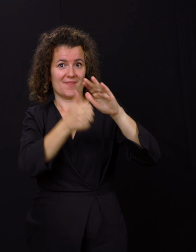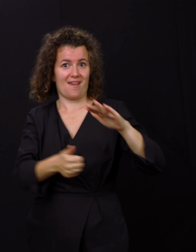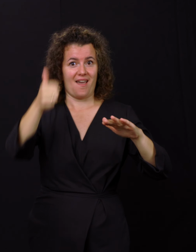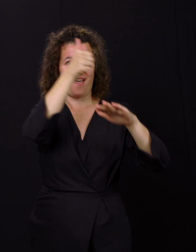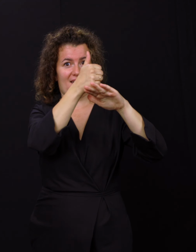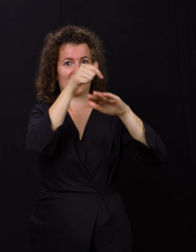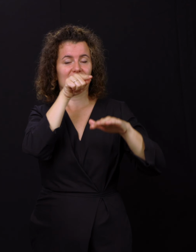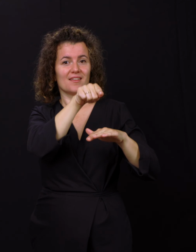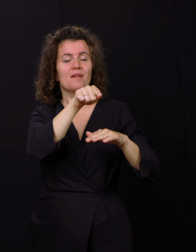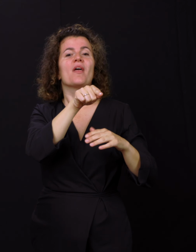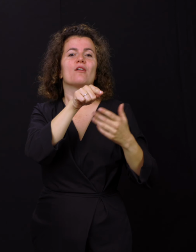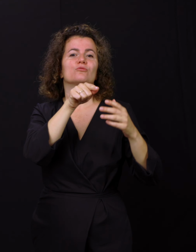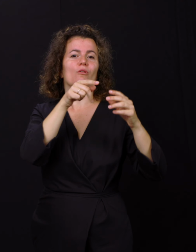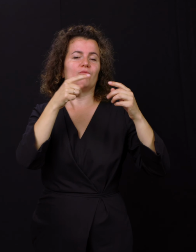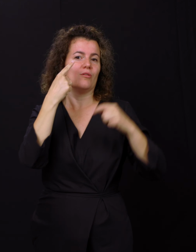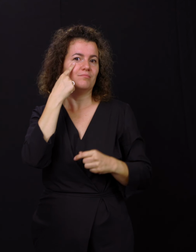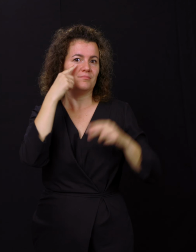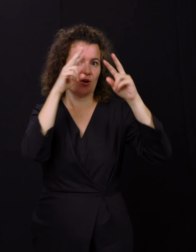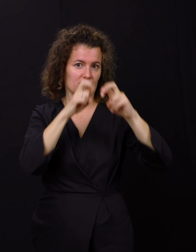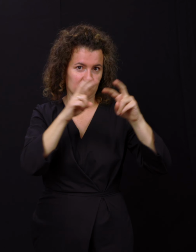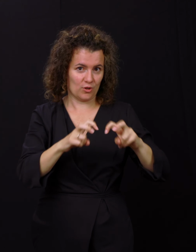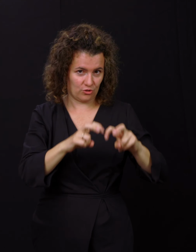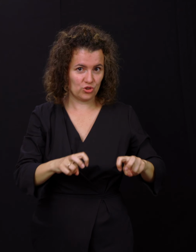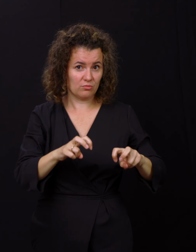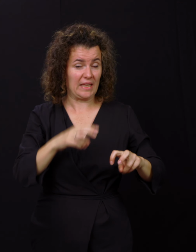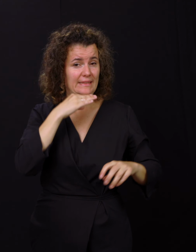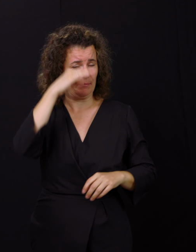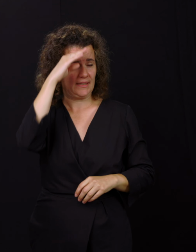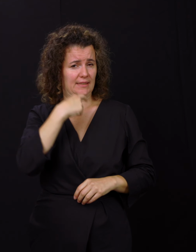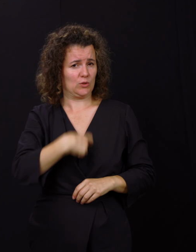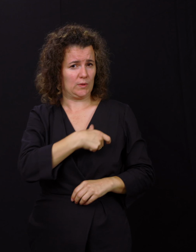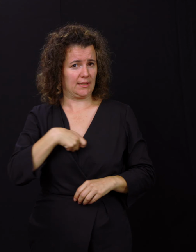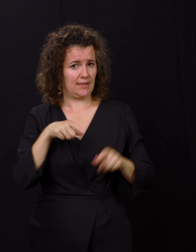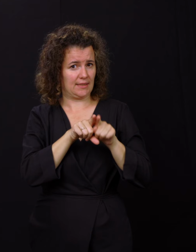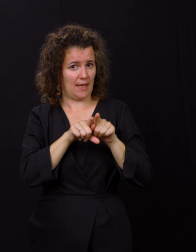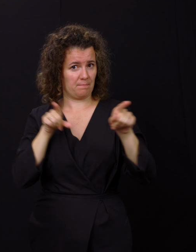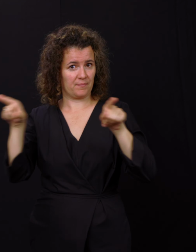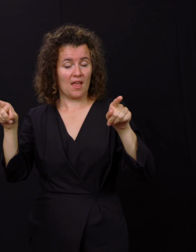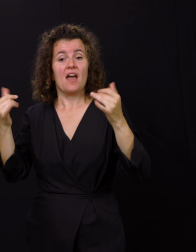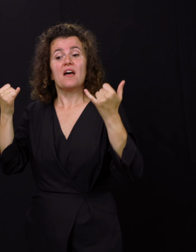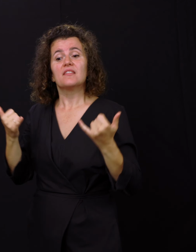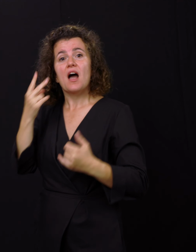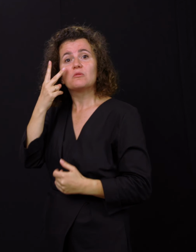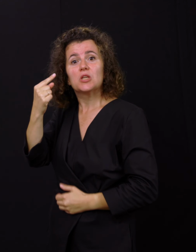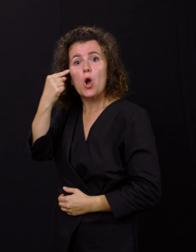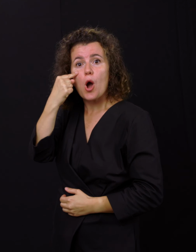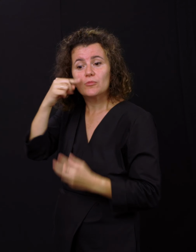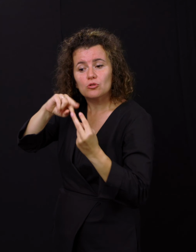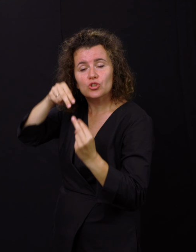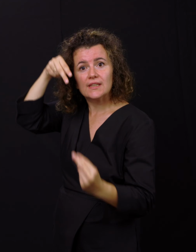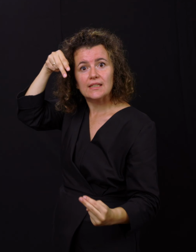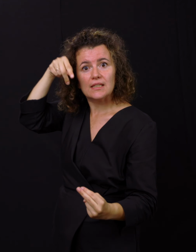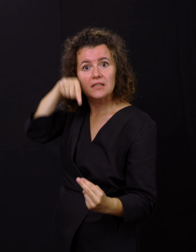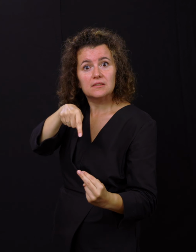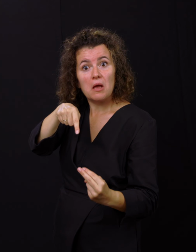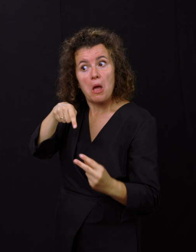Clinical Ophthalmology in Basel, Switzerland. Today we will explore the potential of optogenetics for Usher syndrome patients. Thank you